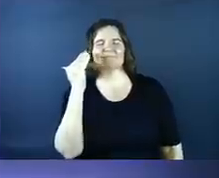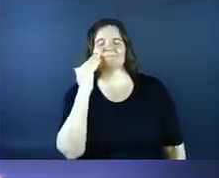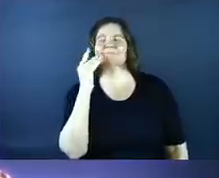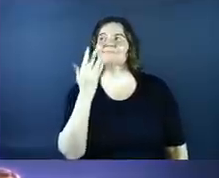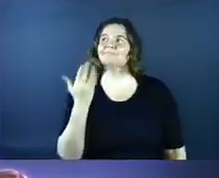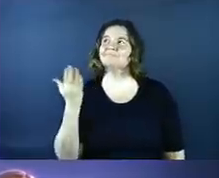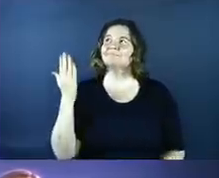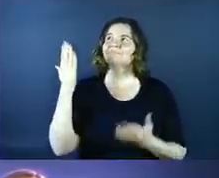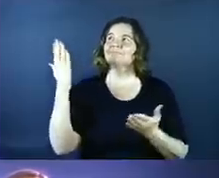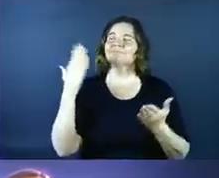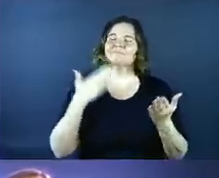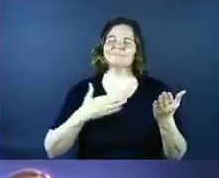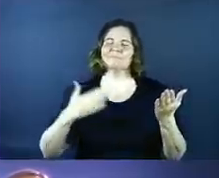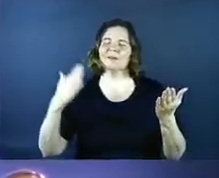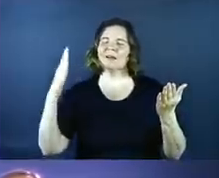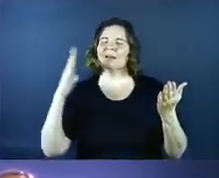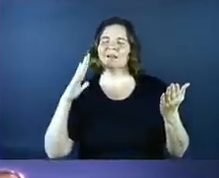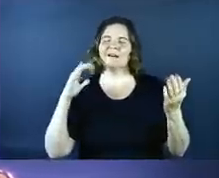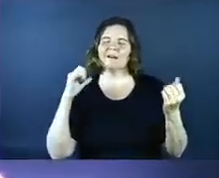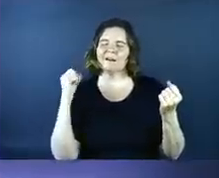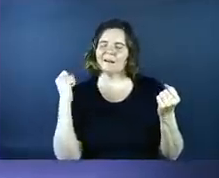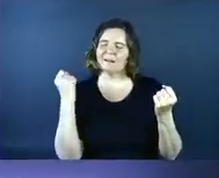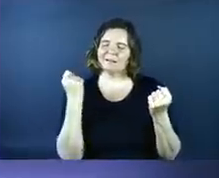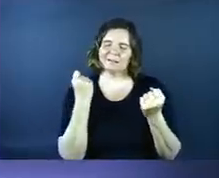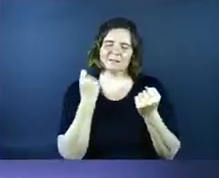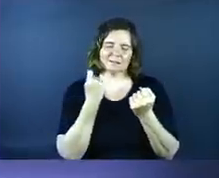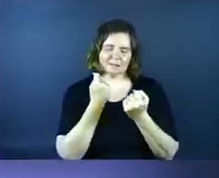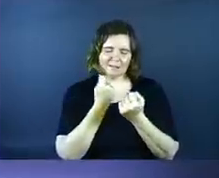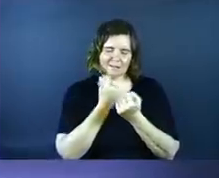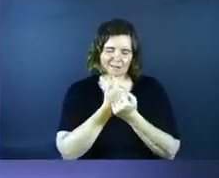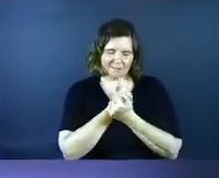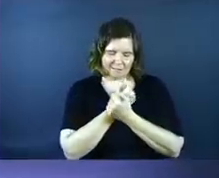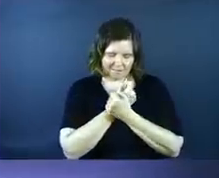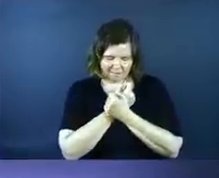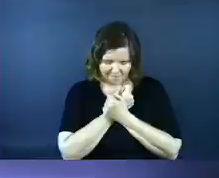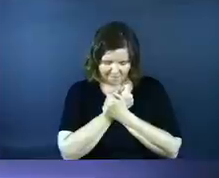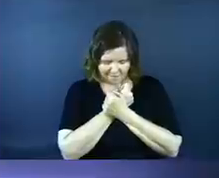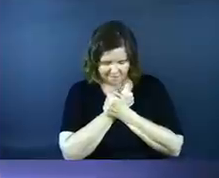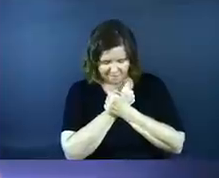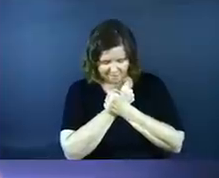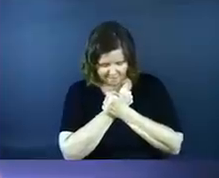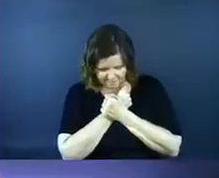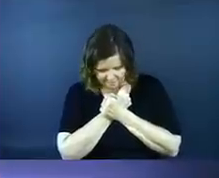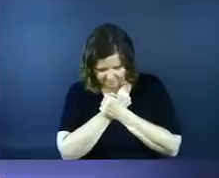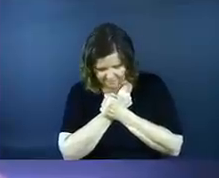I am sure. My God is